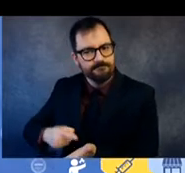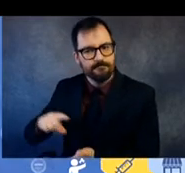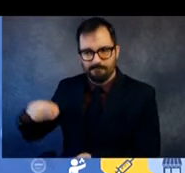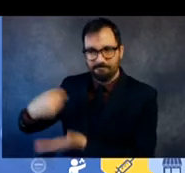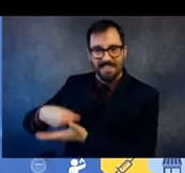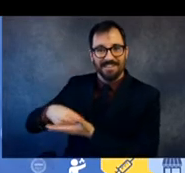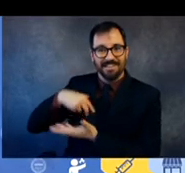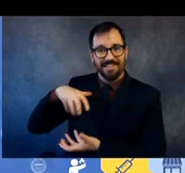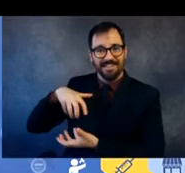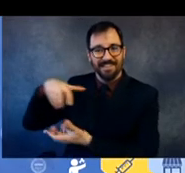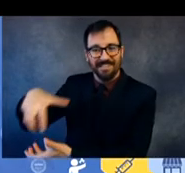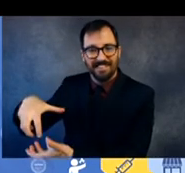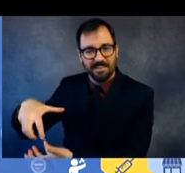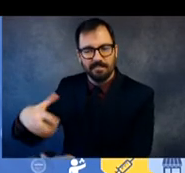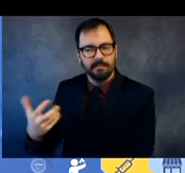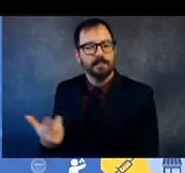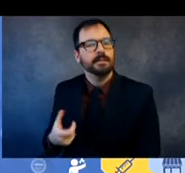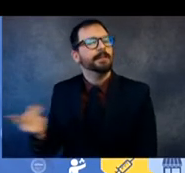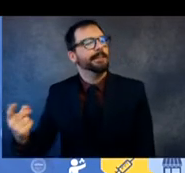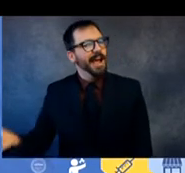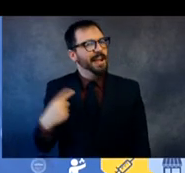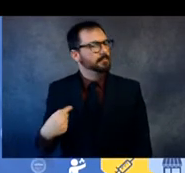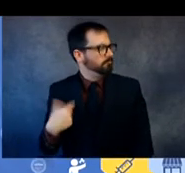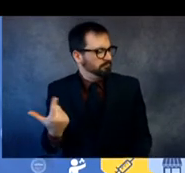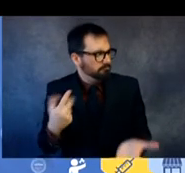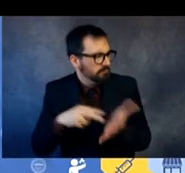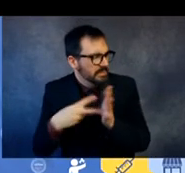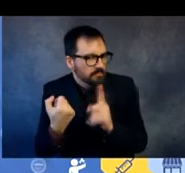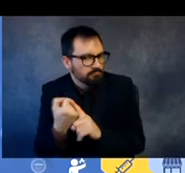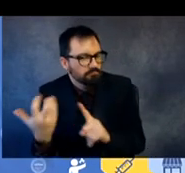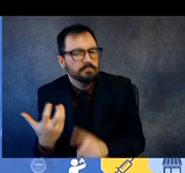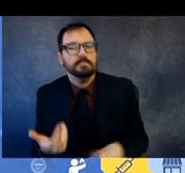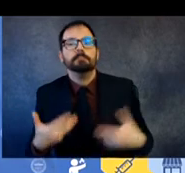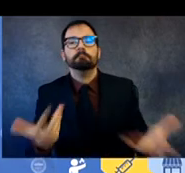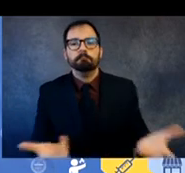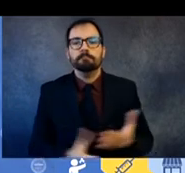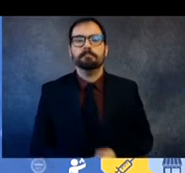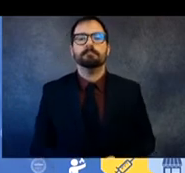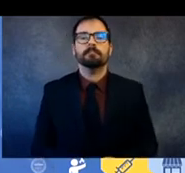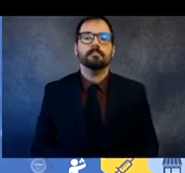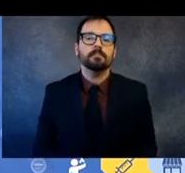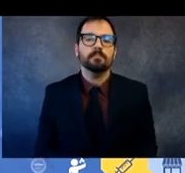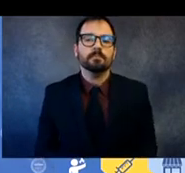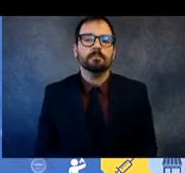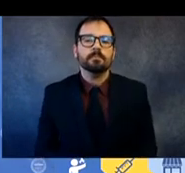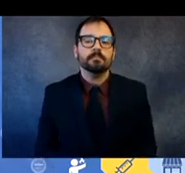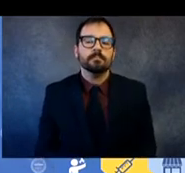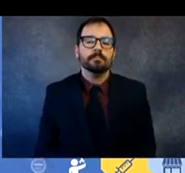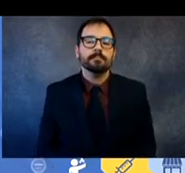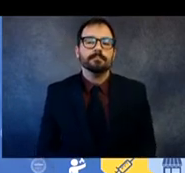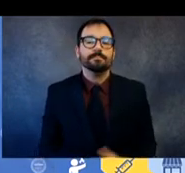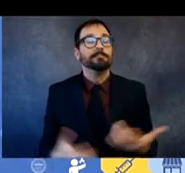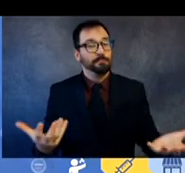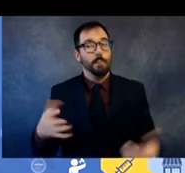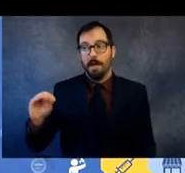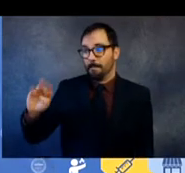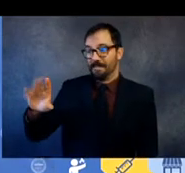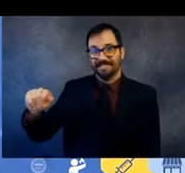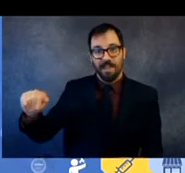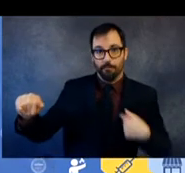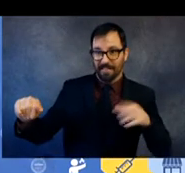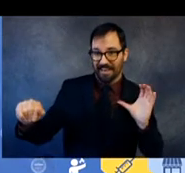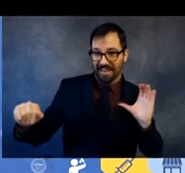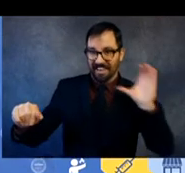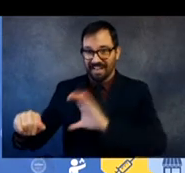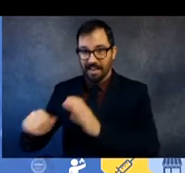Well, okay, so here's the dynamic. So we push this money out to the MBTA